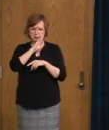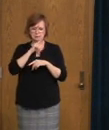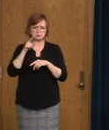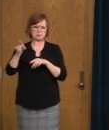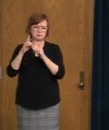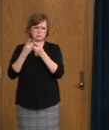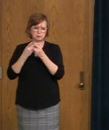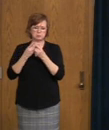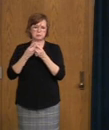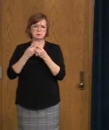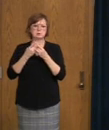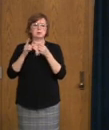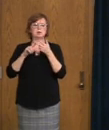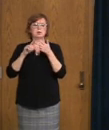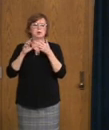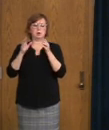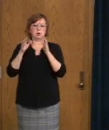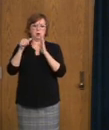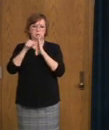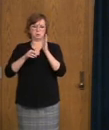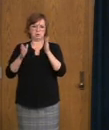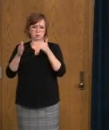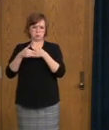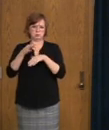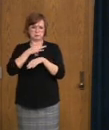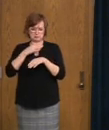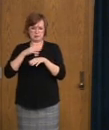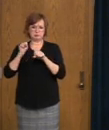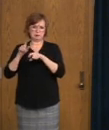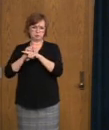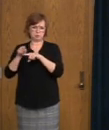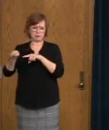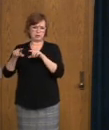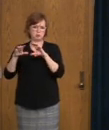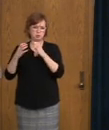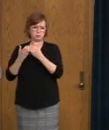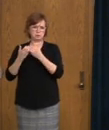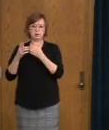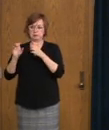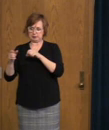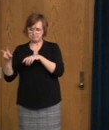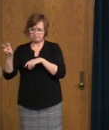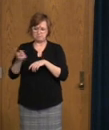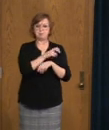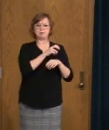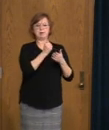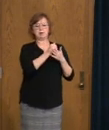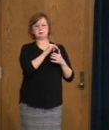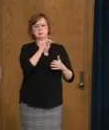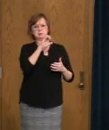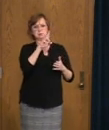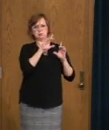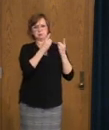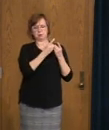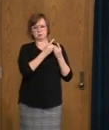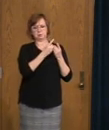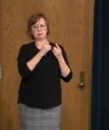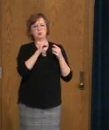as OR staff that can be trained up to support the response in the ICU or on the other COVID